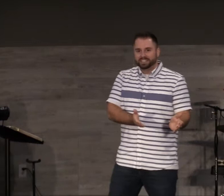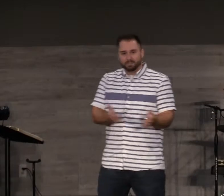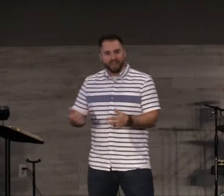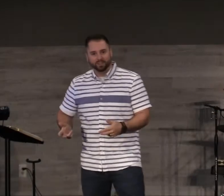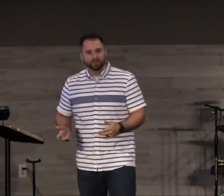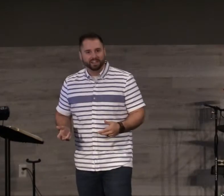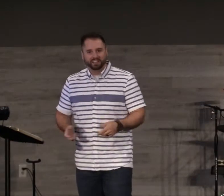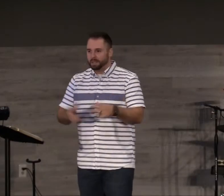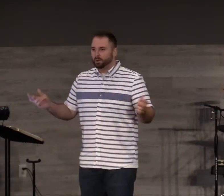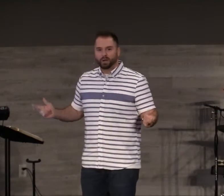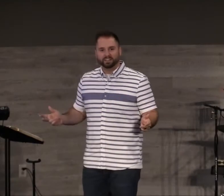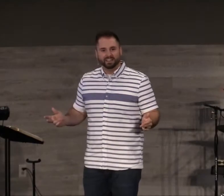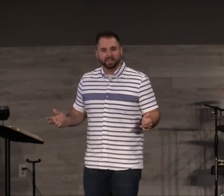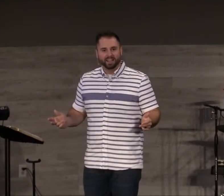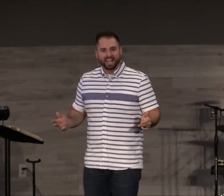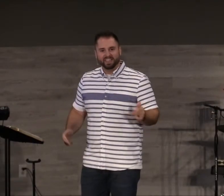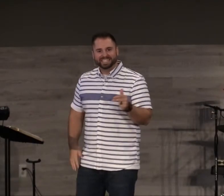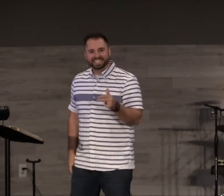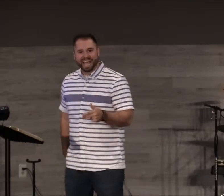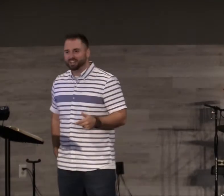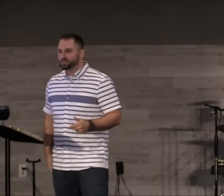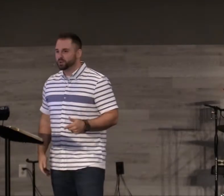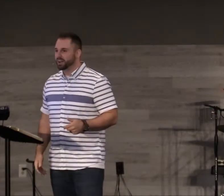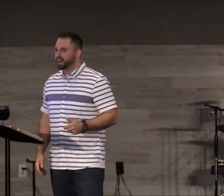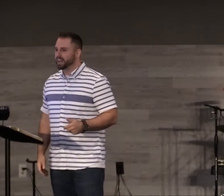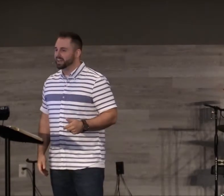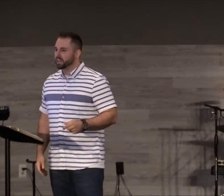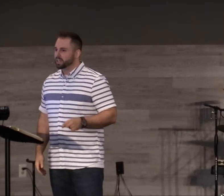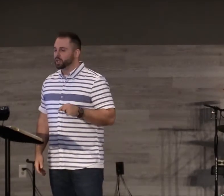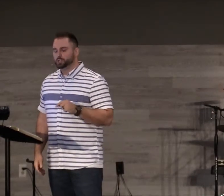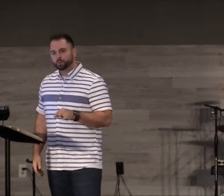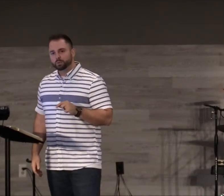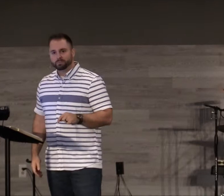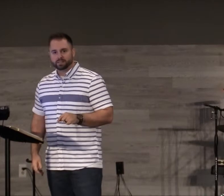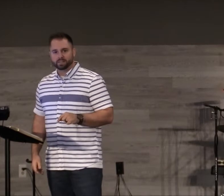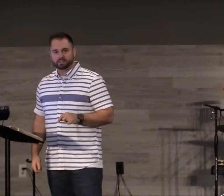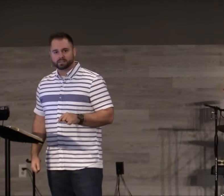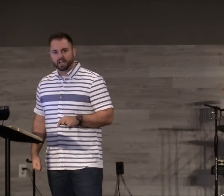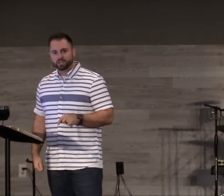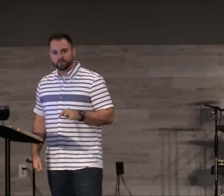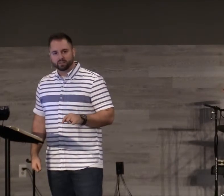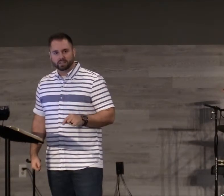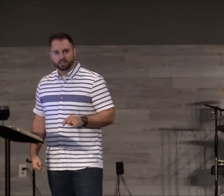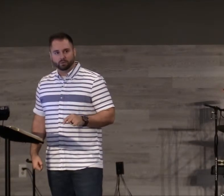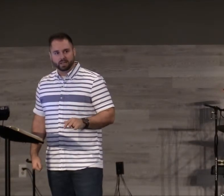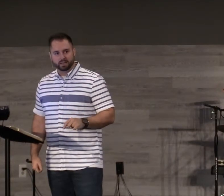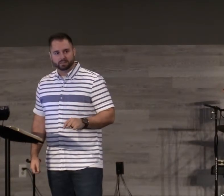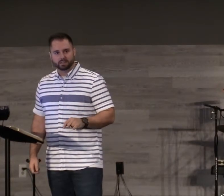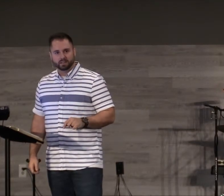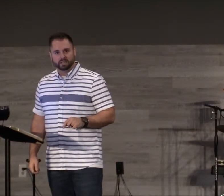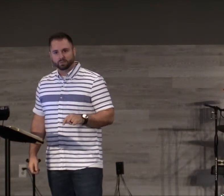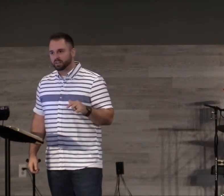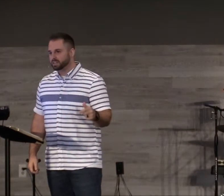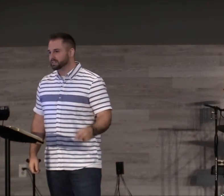give to Matthew and the people around him? And that's exactly what's going on. Look, true repentance is not just reflected in